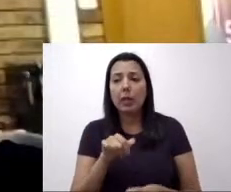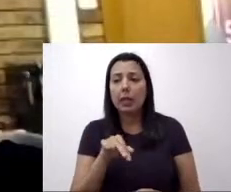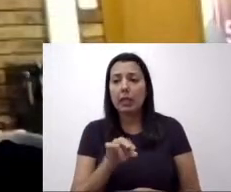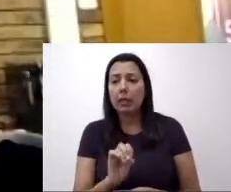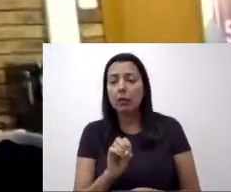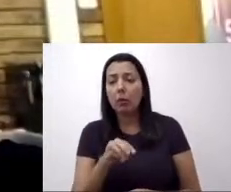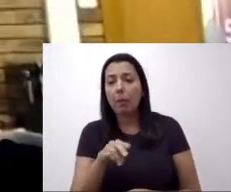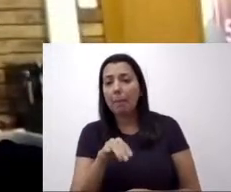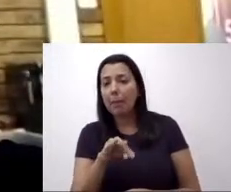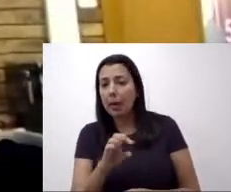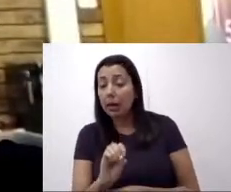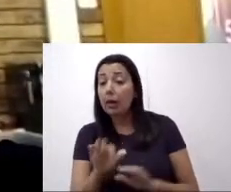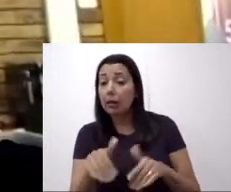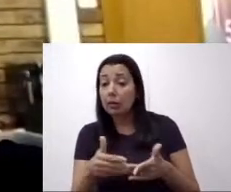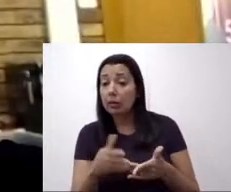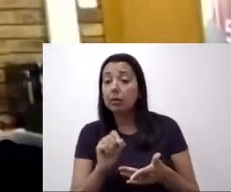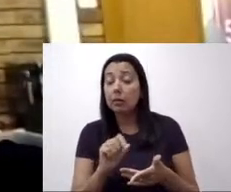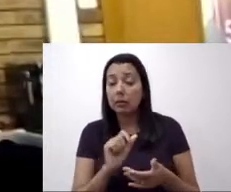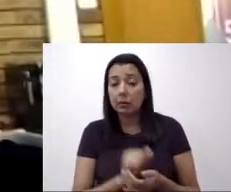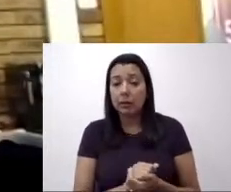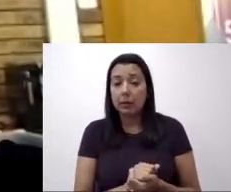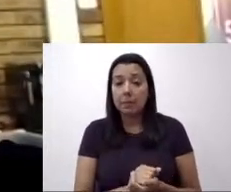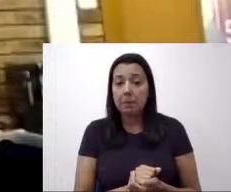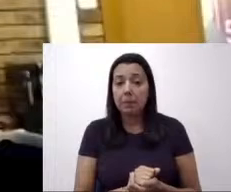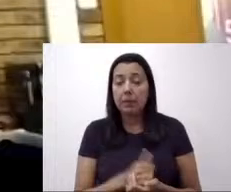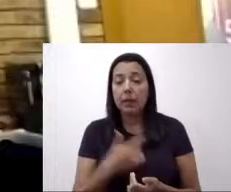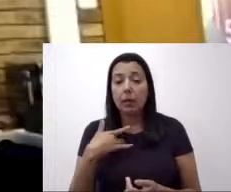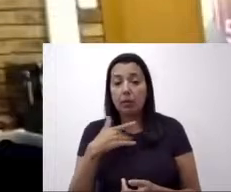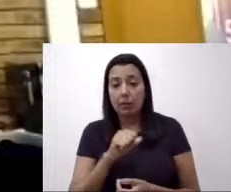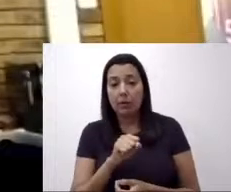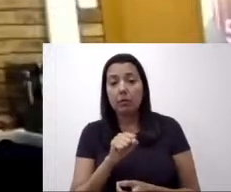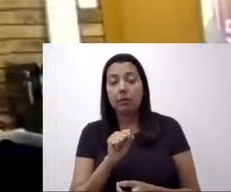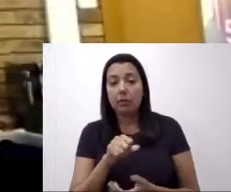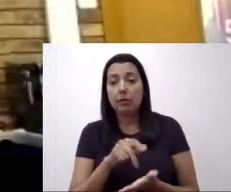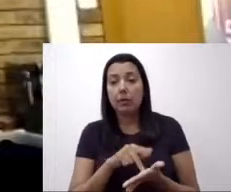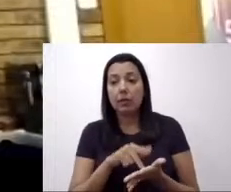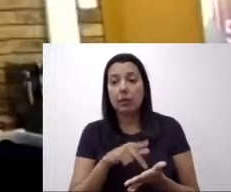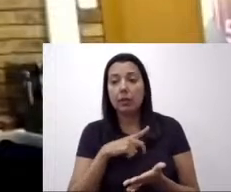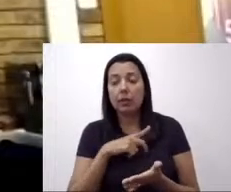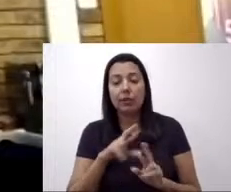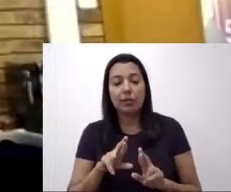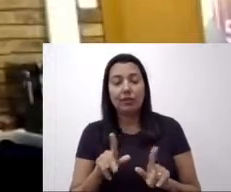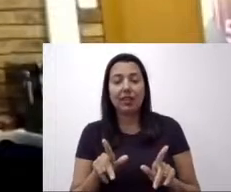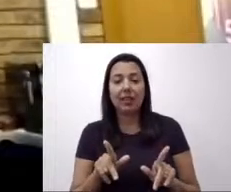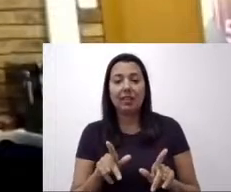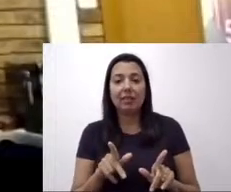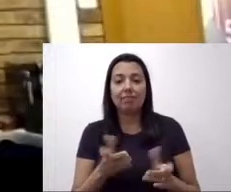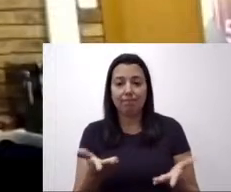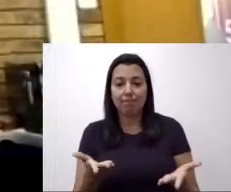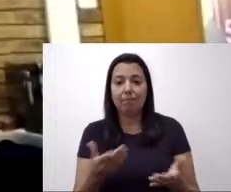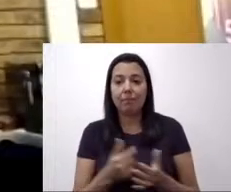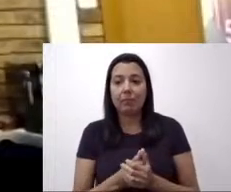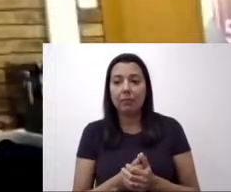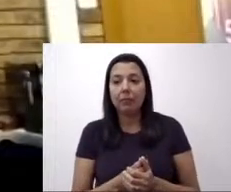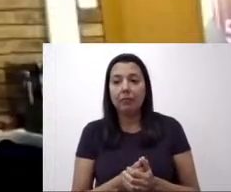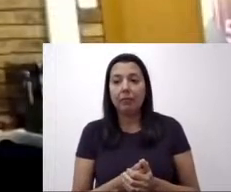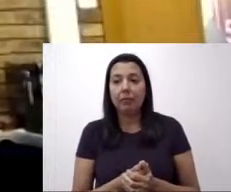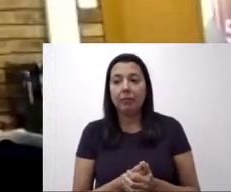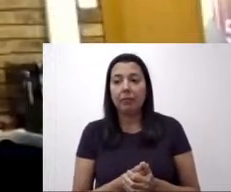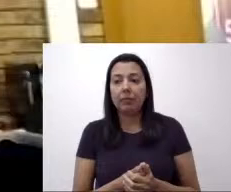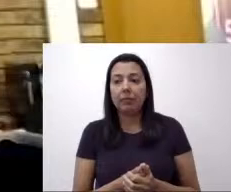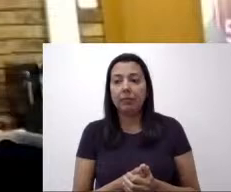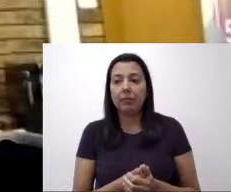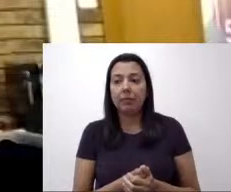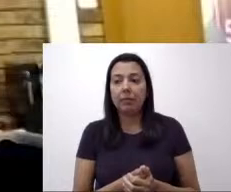have been largely influenced by Cohen March-Olson, there is big difference between them. But what I think is really important, and it's also work for